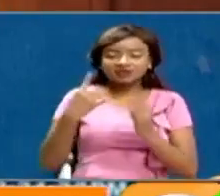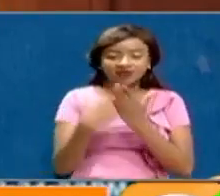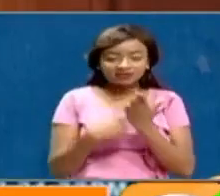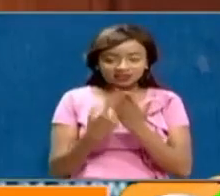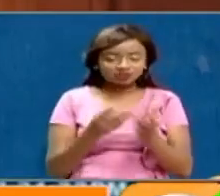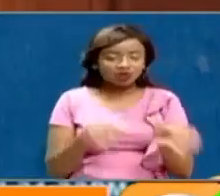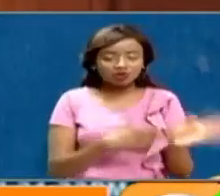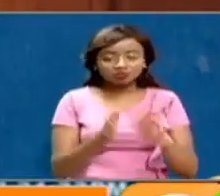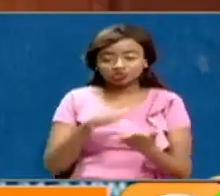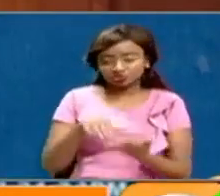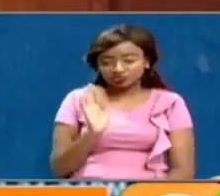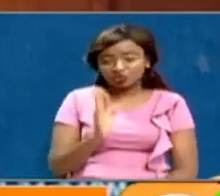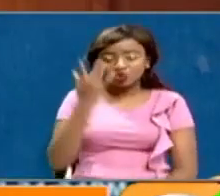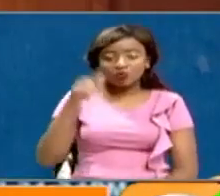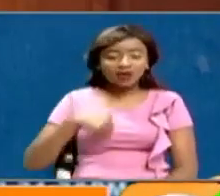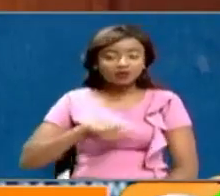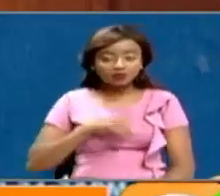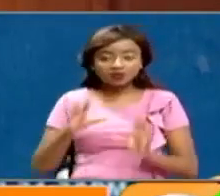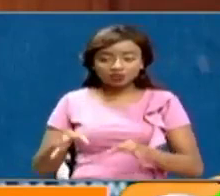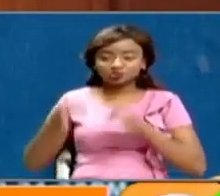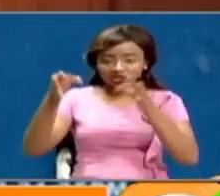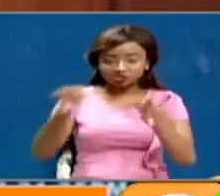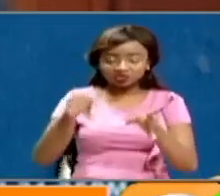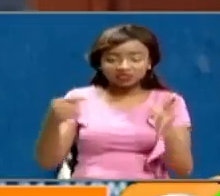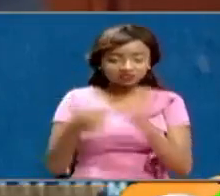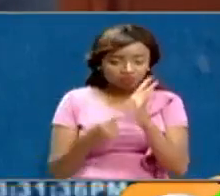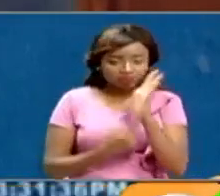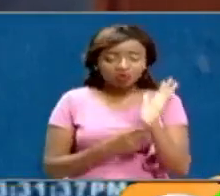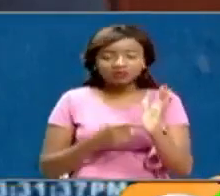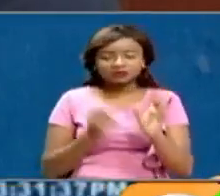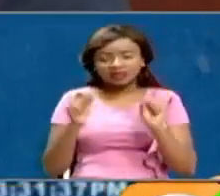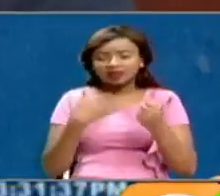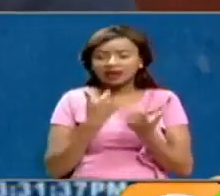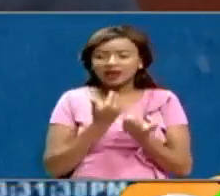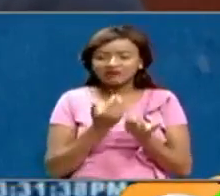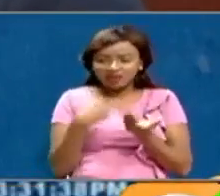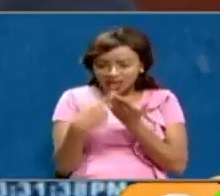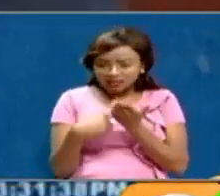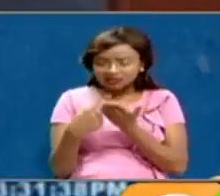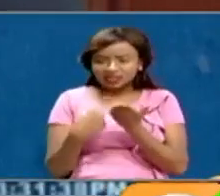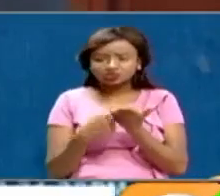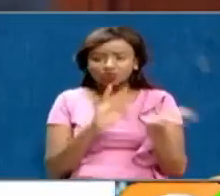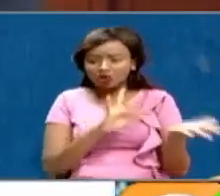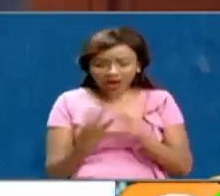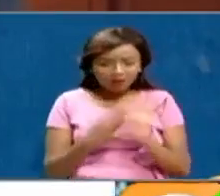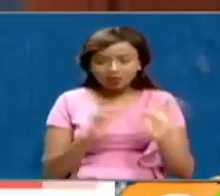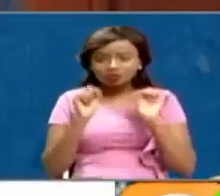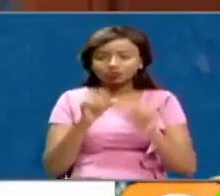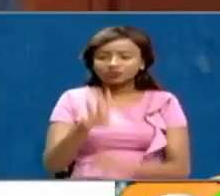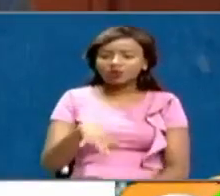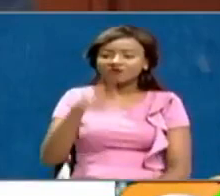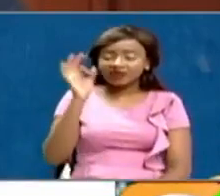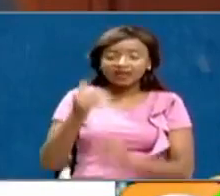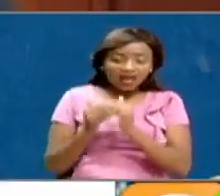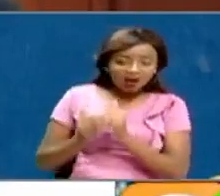Let's adjourn this motion, Mr. Speaker, for us to have a conversation, Mr. Speaker, on how to find a way forward